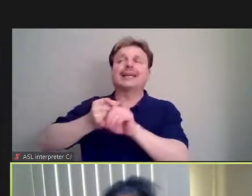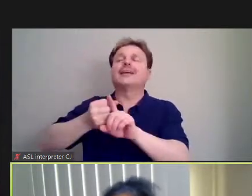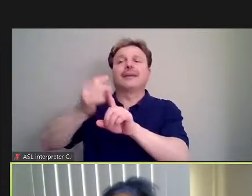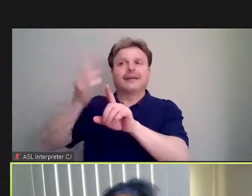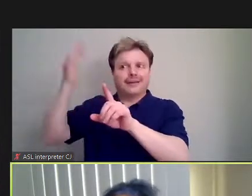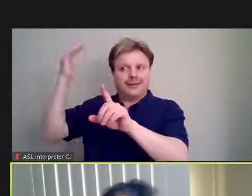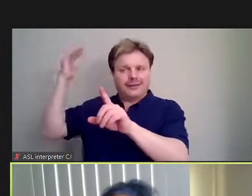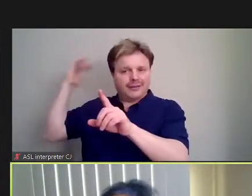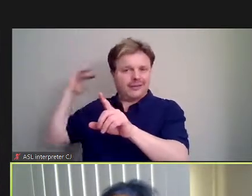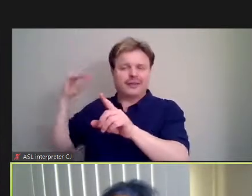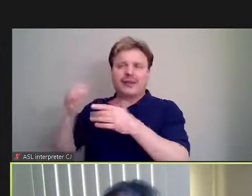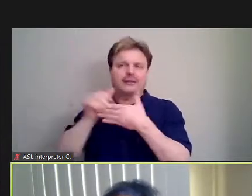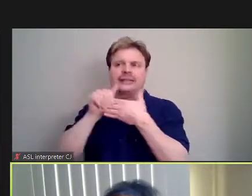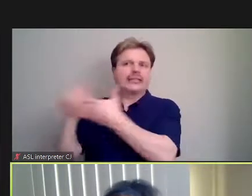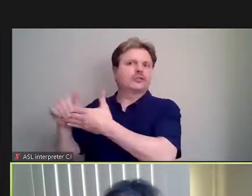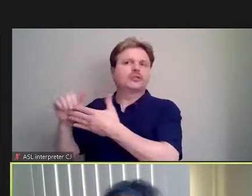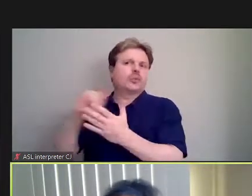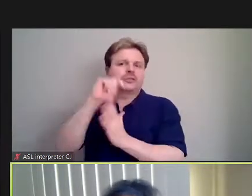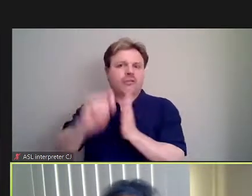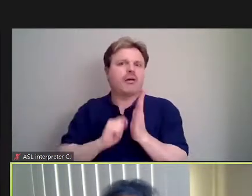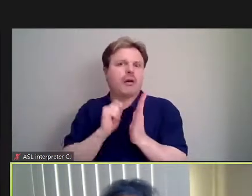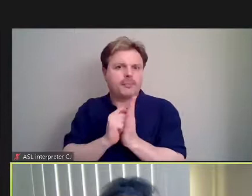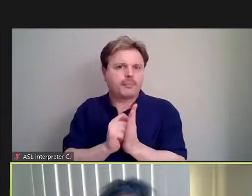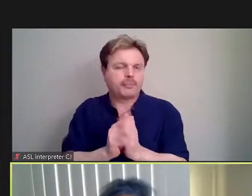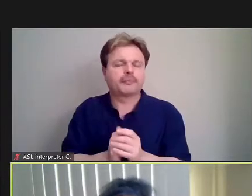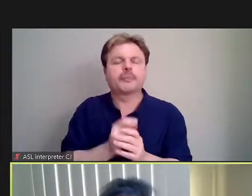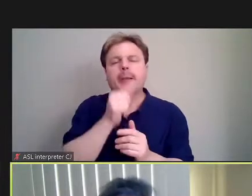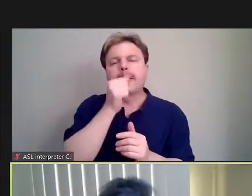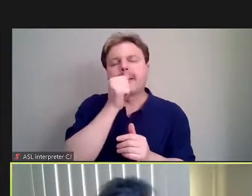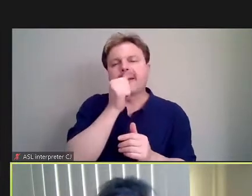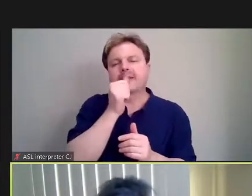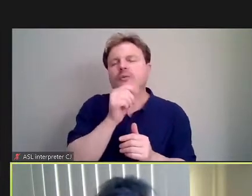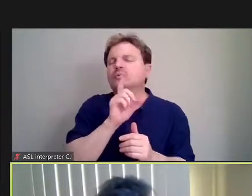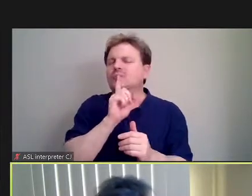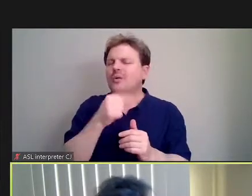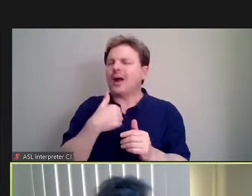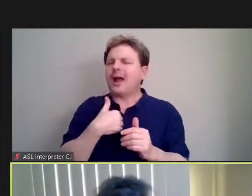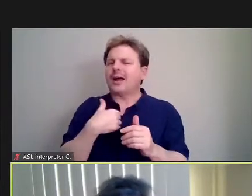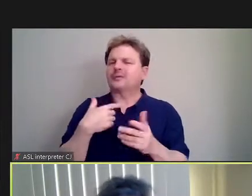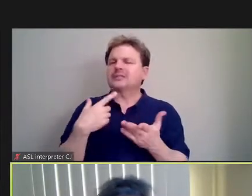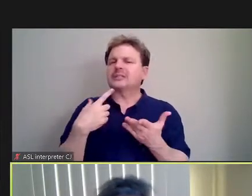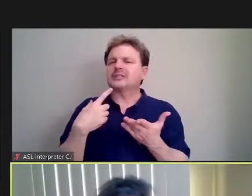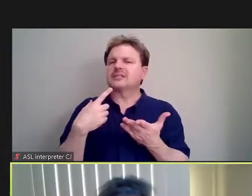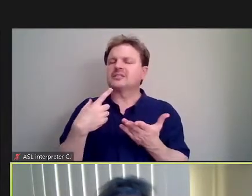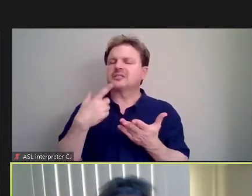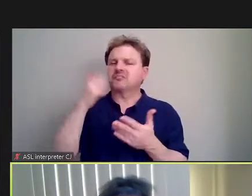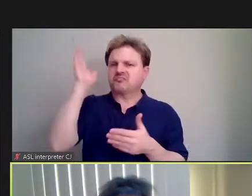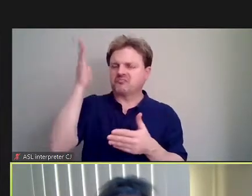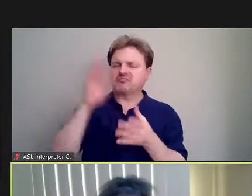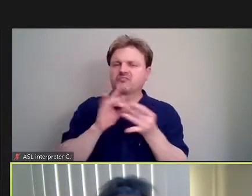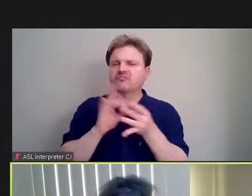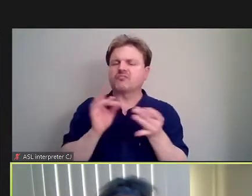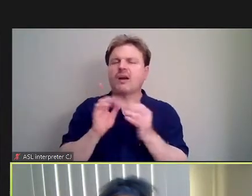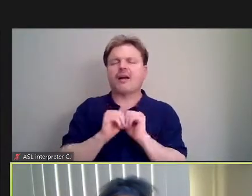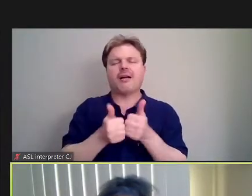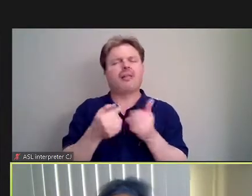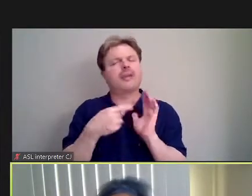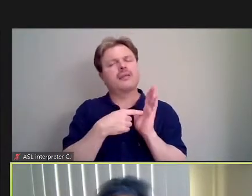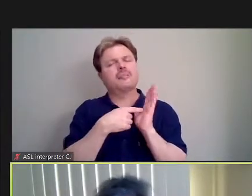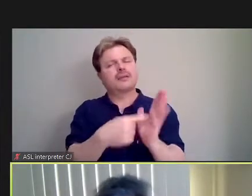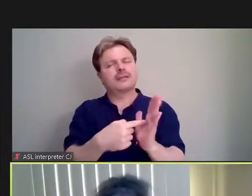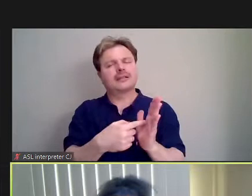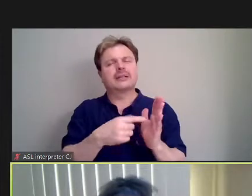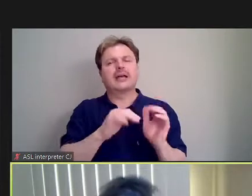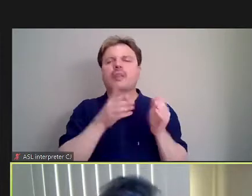particular time. And so even though I was talking about how that manifests in the way that different